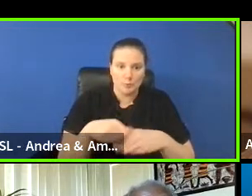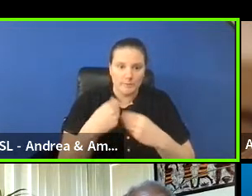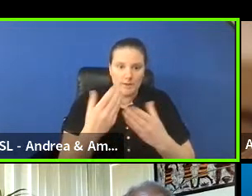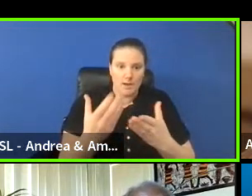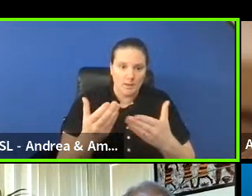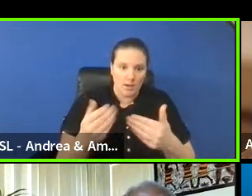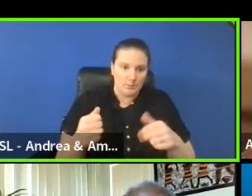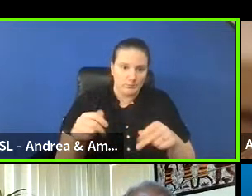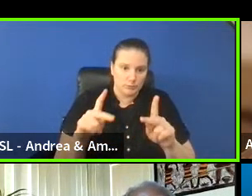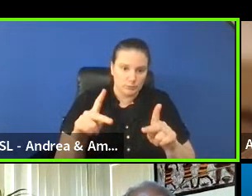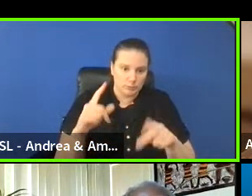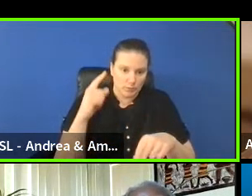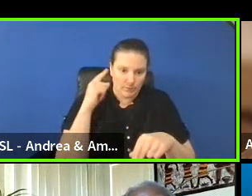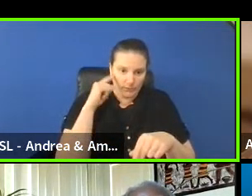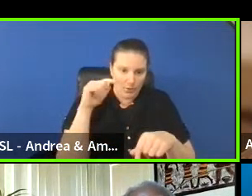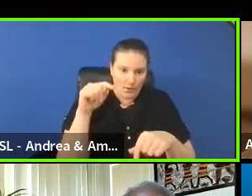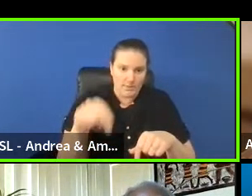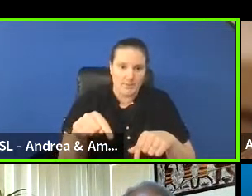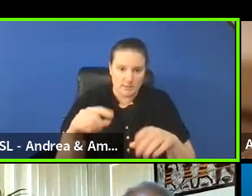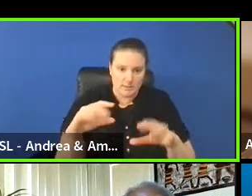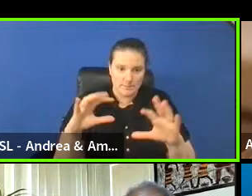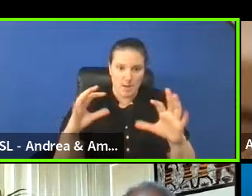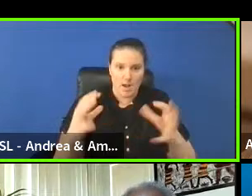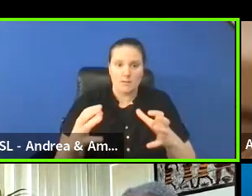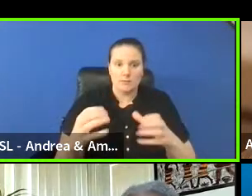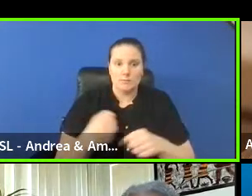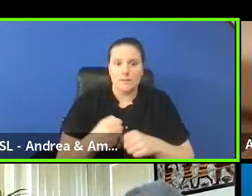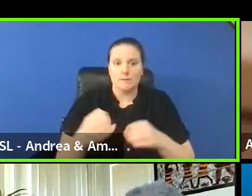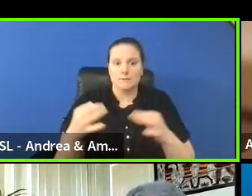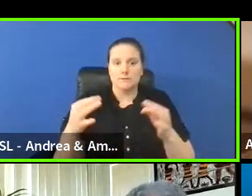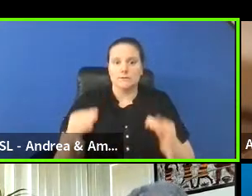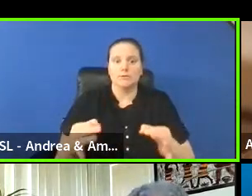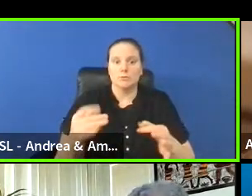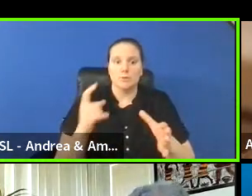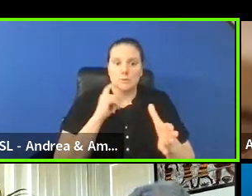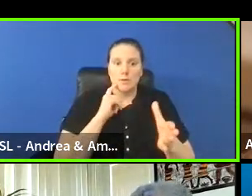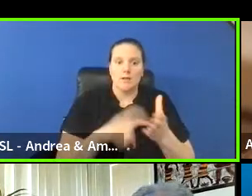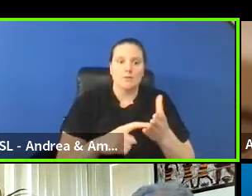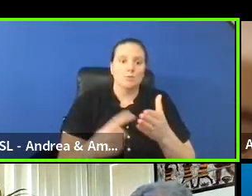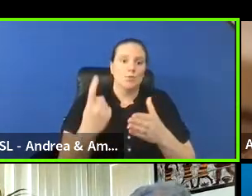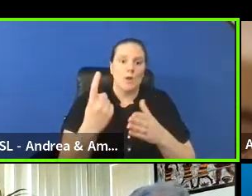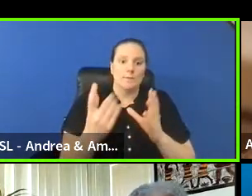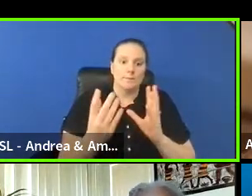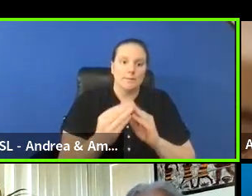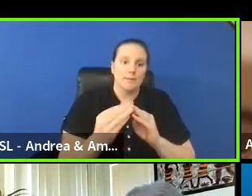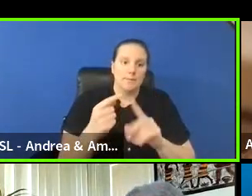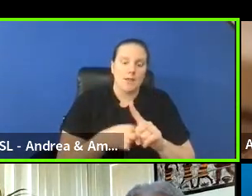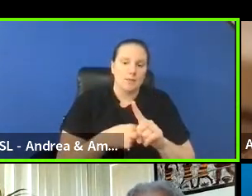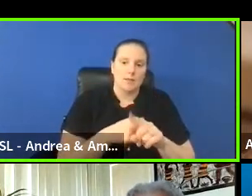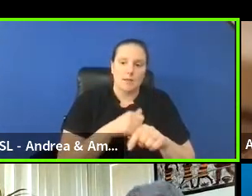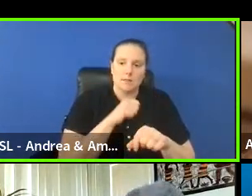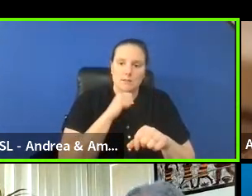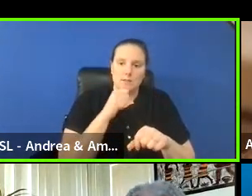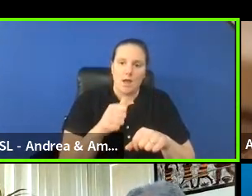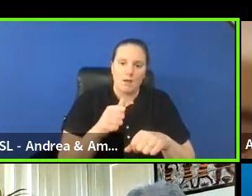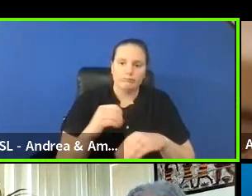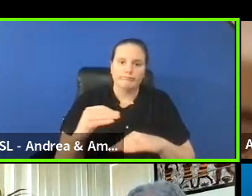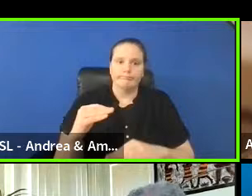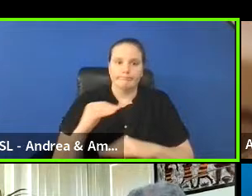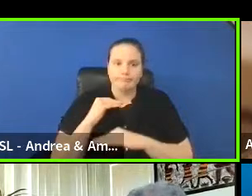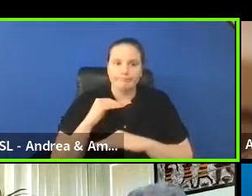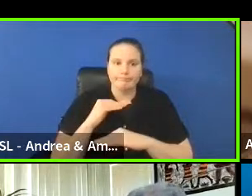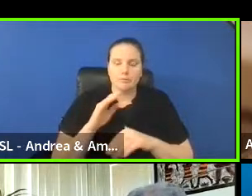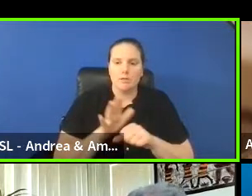opportunities for this body to make decisions. We recognize that having one meeting a month might not be sufficient as